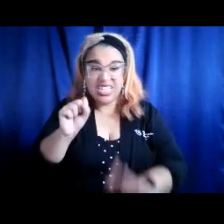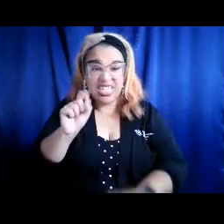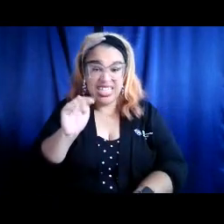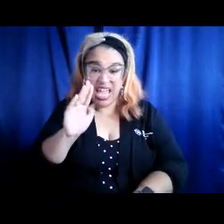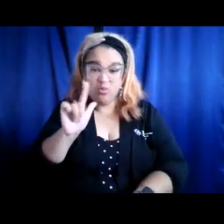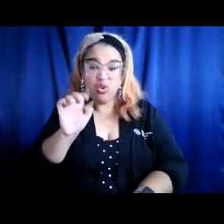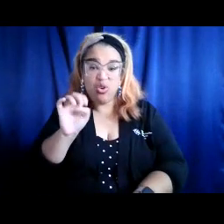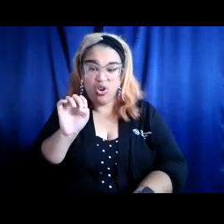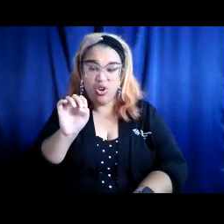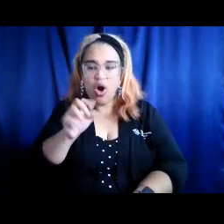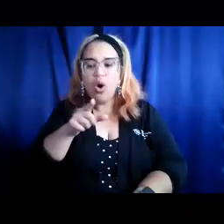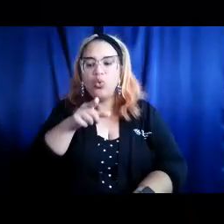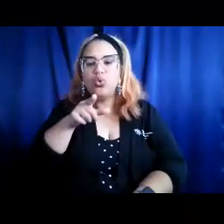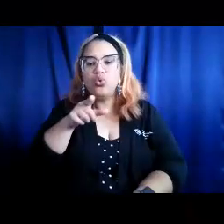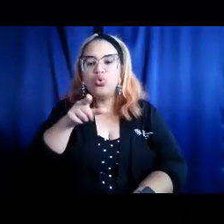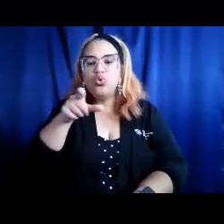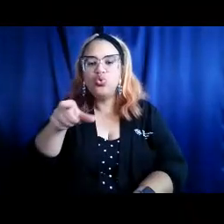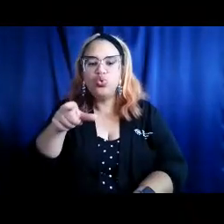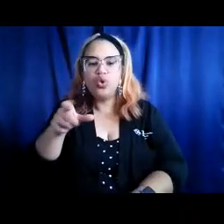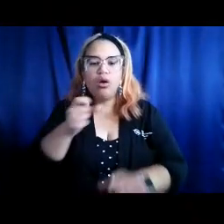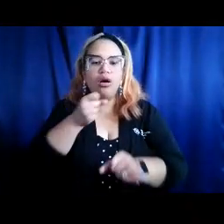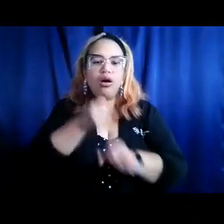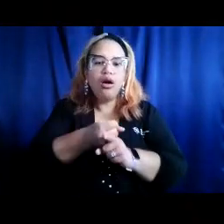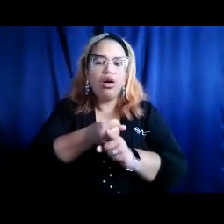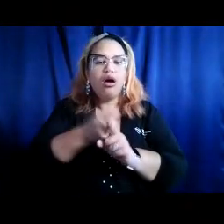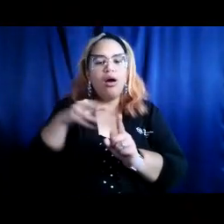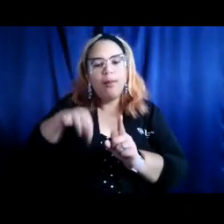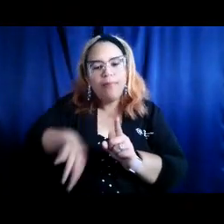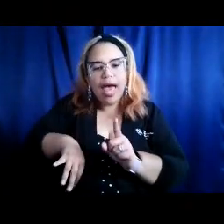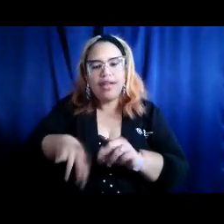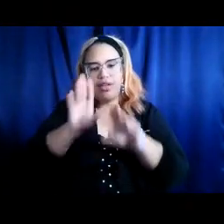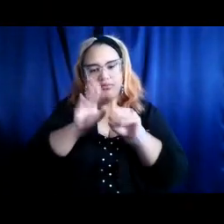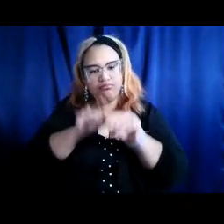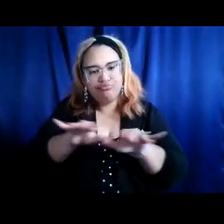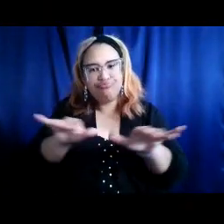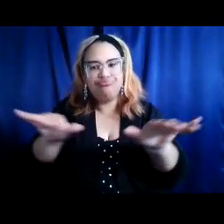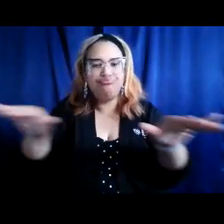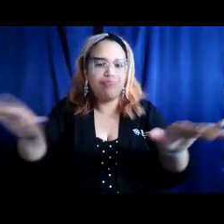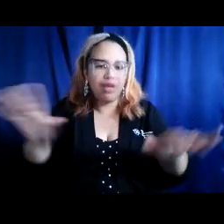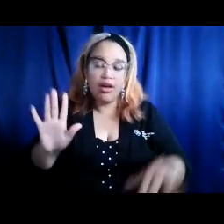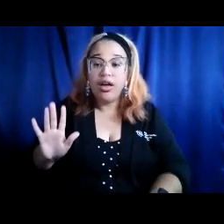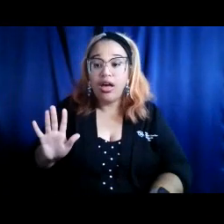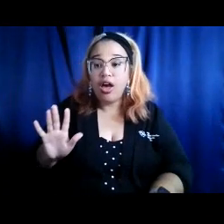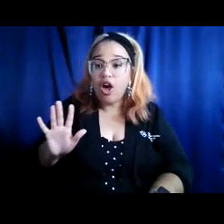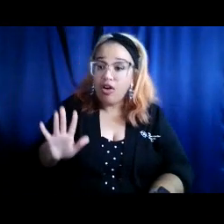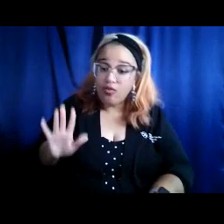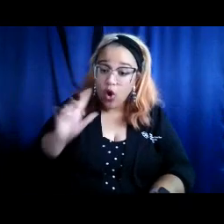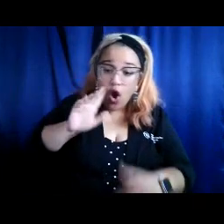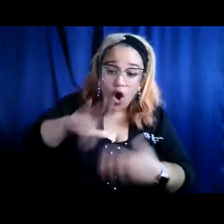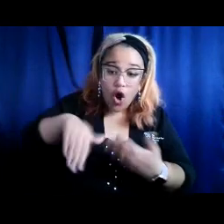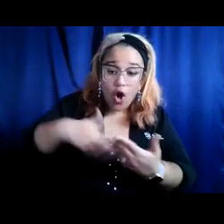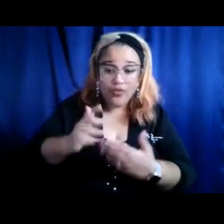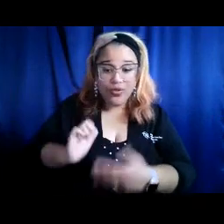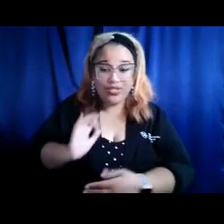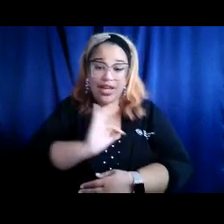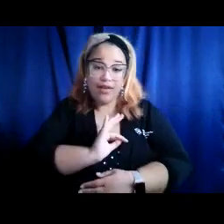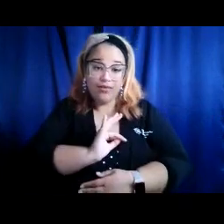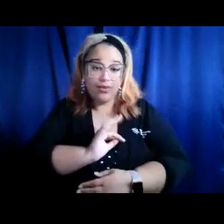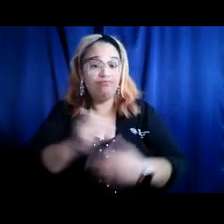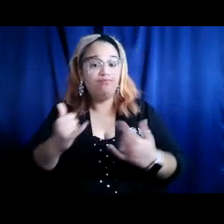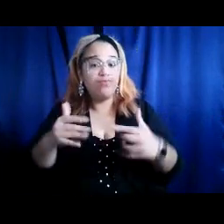we are thrilled to welcome Alaina Bowers, the External Affairs Manager for Ohio's Stable Account at the Ohio Treasurer of